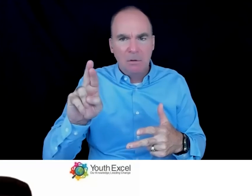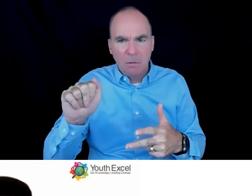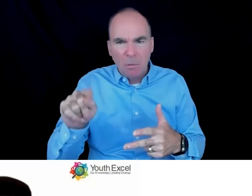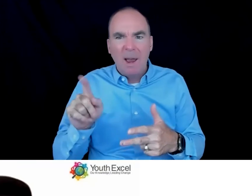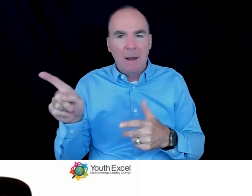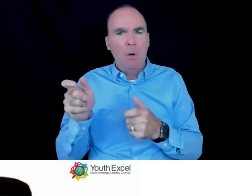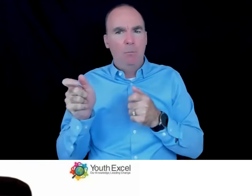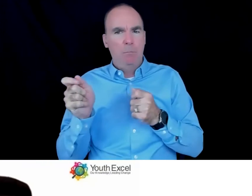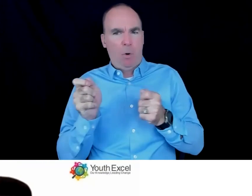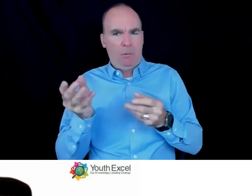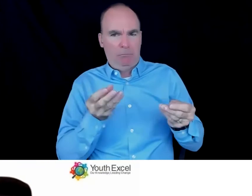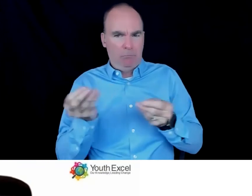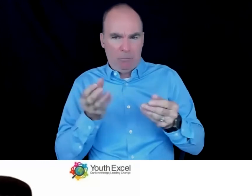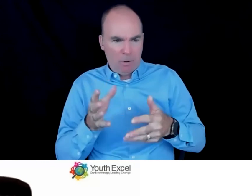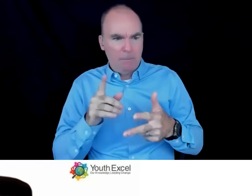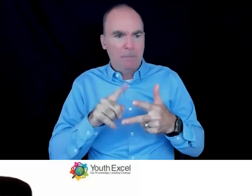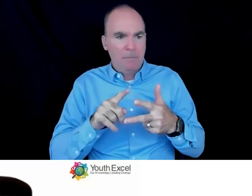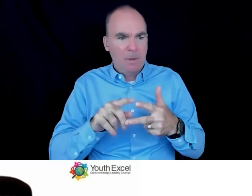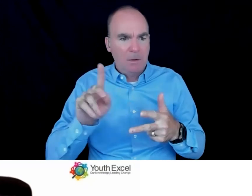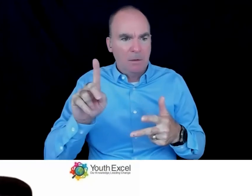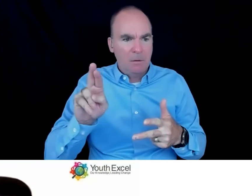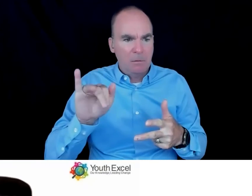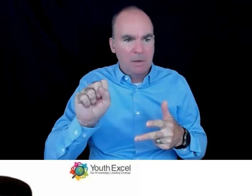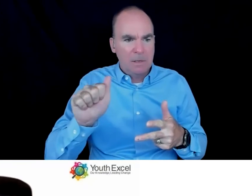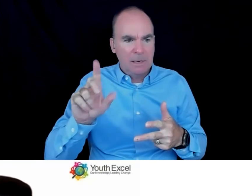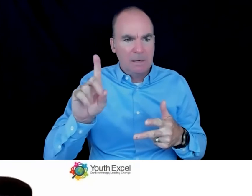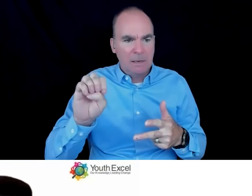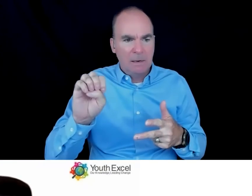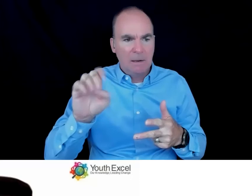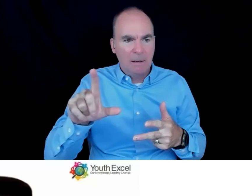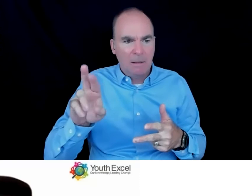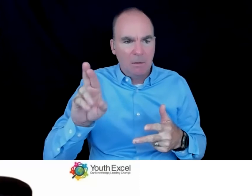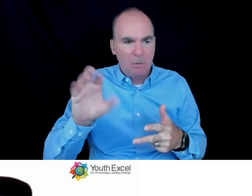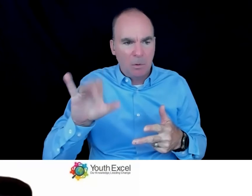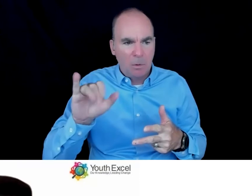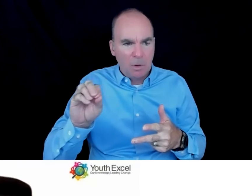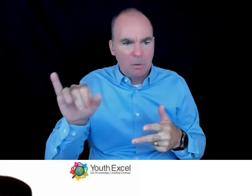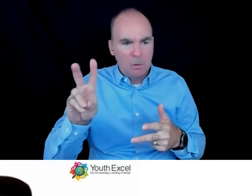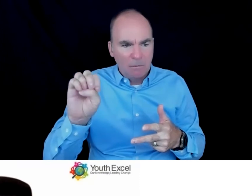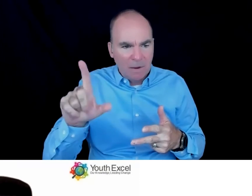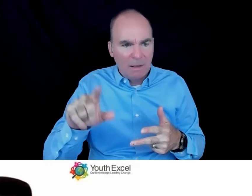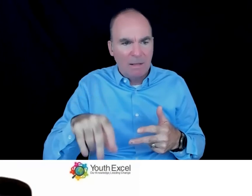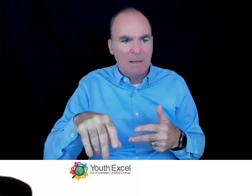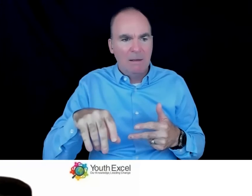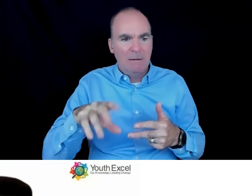that particular segment, Chrissy Adele, there's Dennis Lokoroma, and of course there's